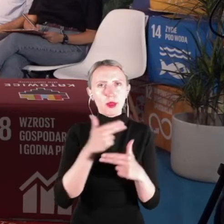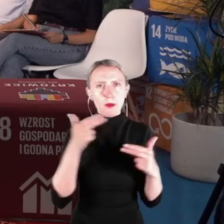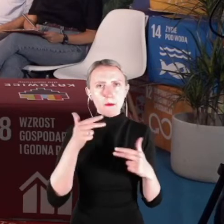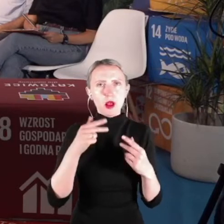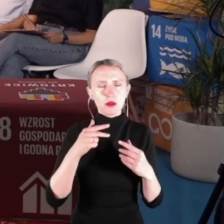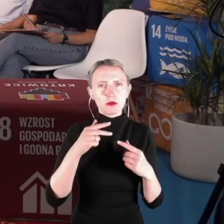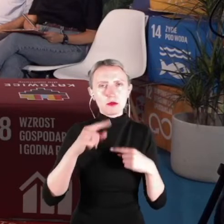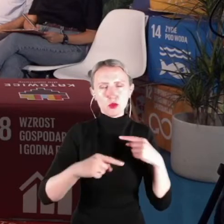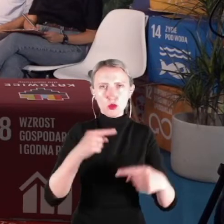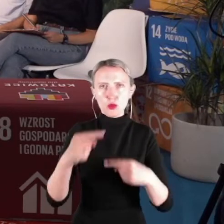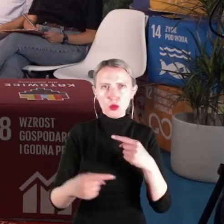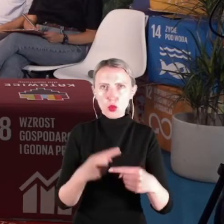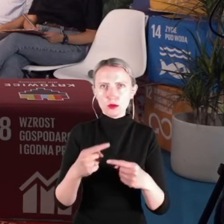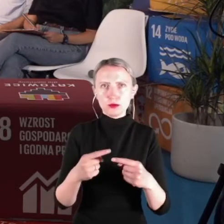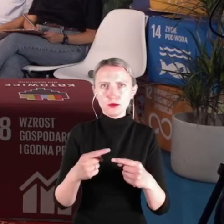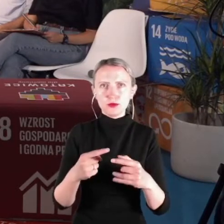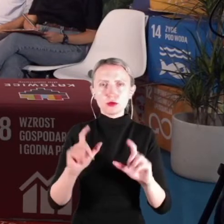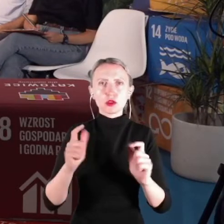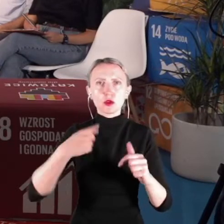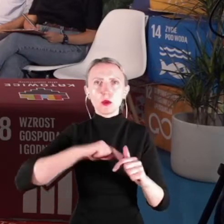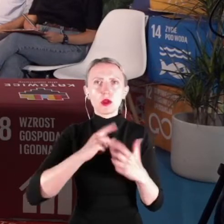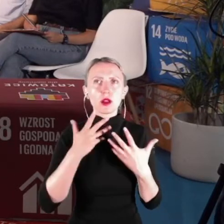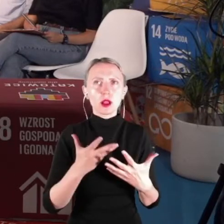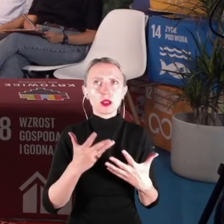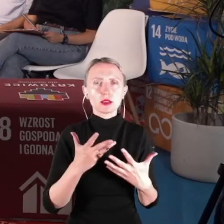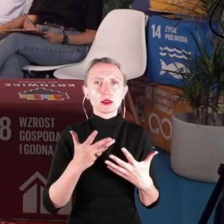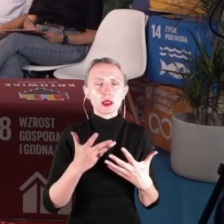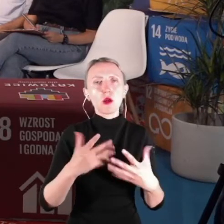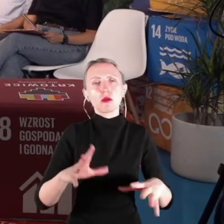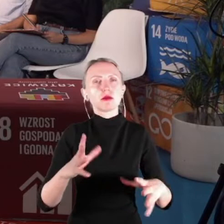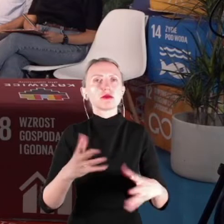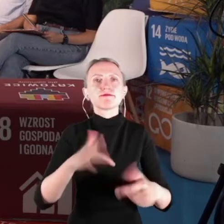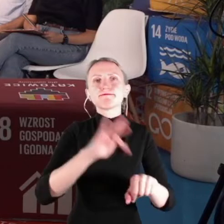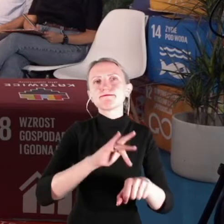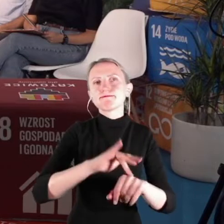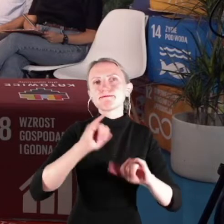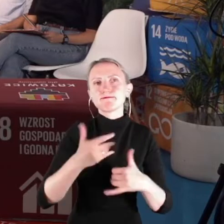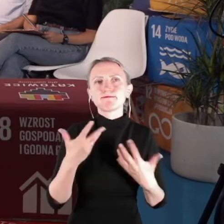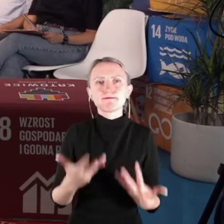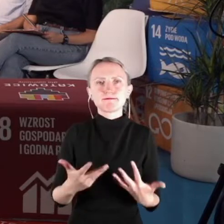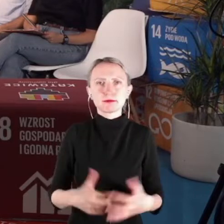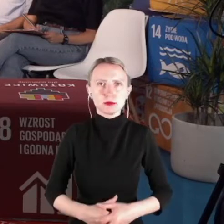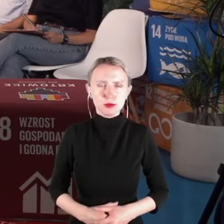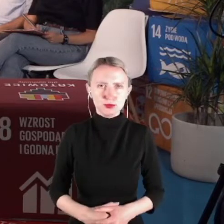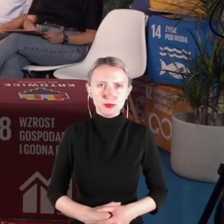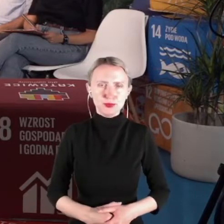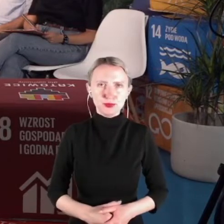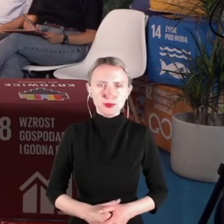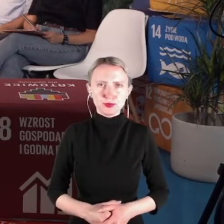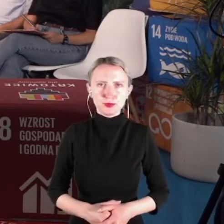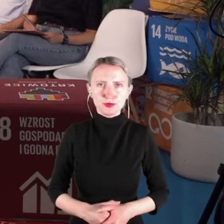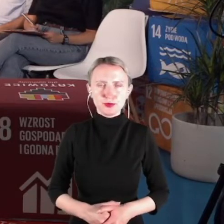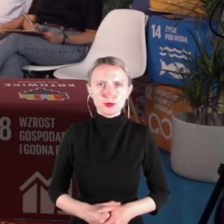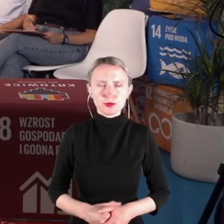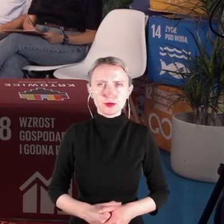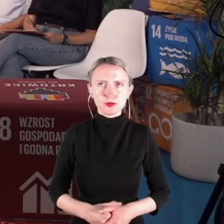we were trying to do with this in a more kind of applied fashion. This is the kind of protagonist of my talk today. It's the